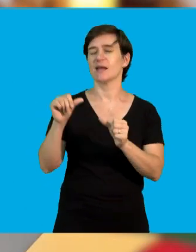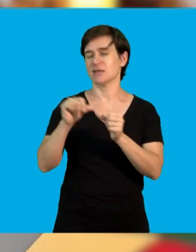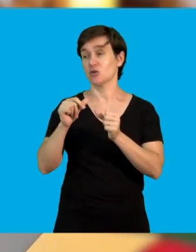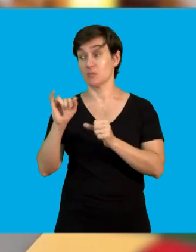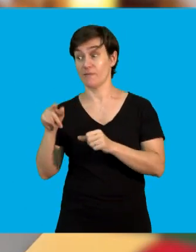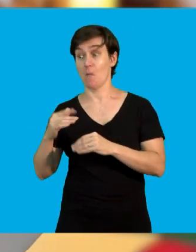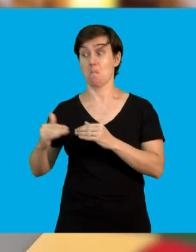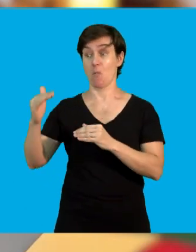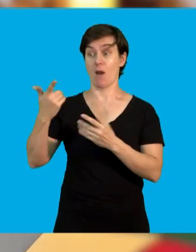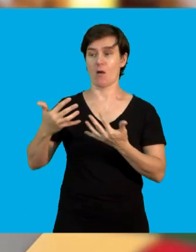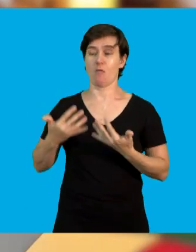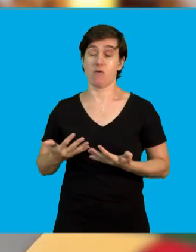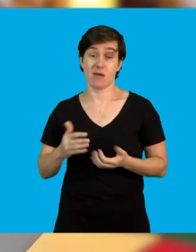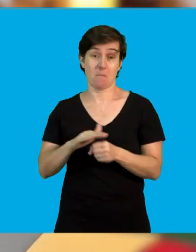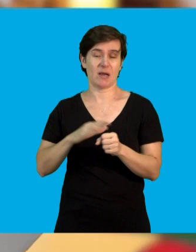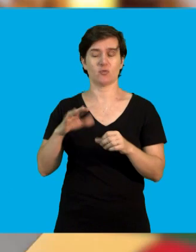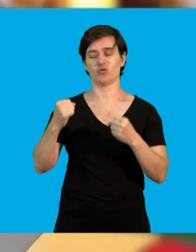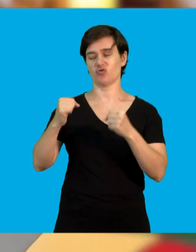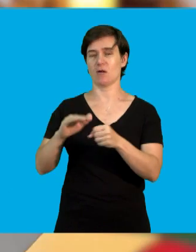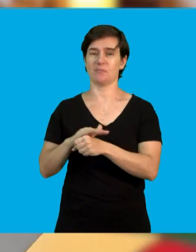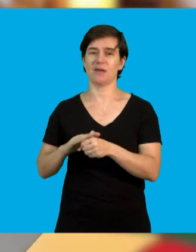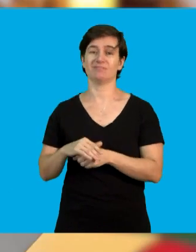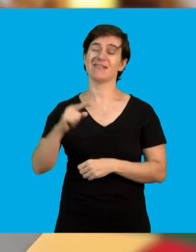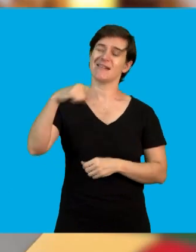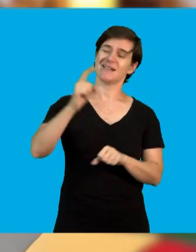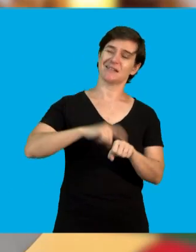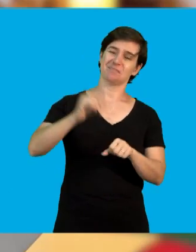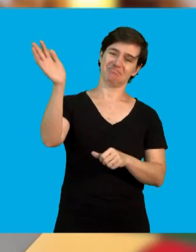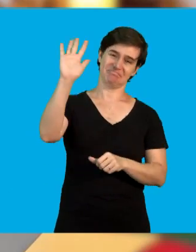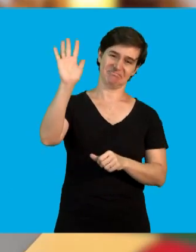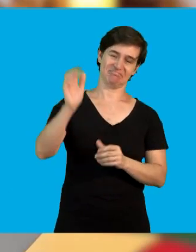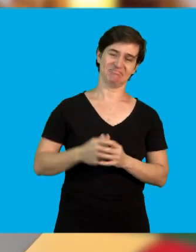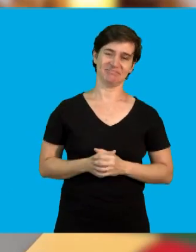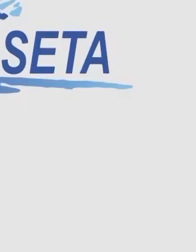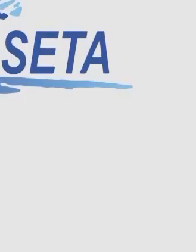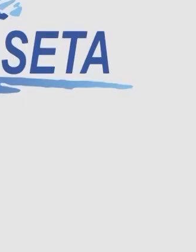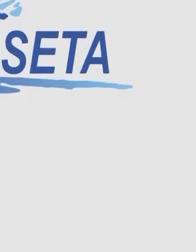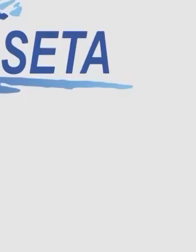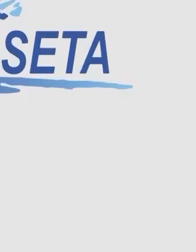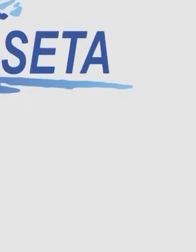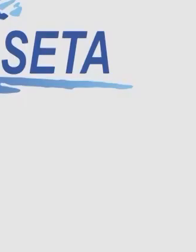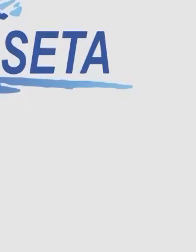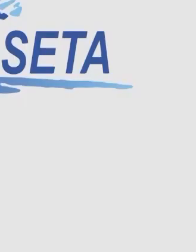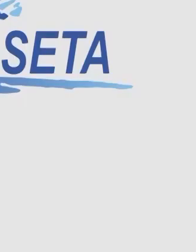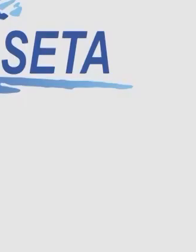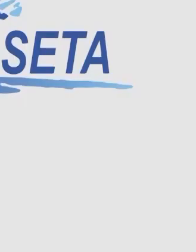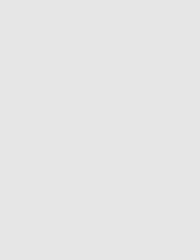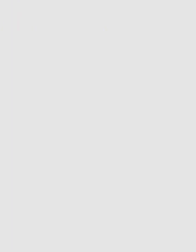strong base or a weak base. So until I see you next time, bye.